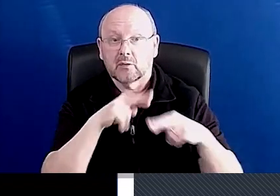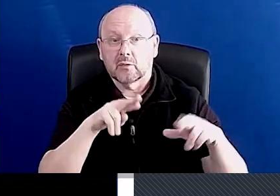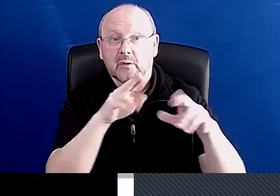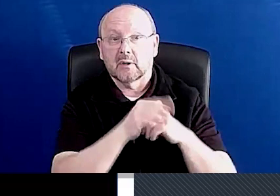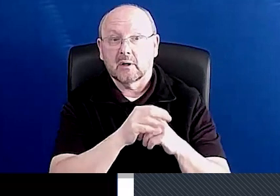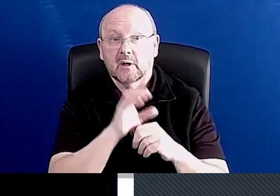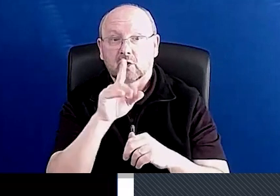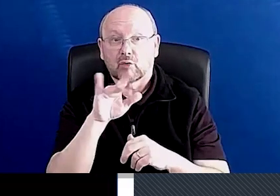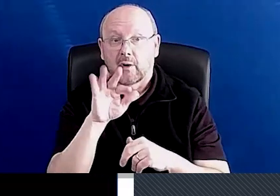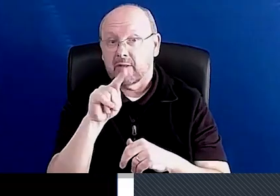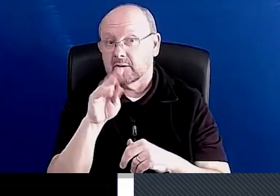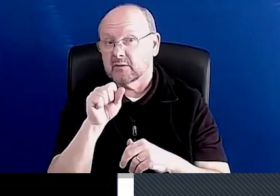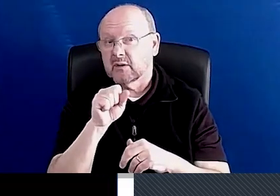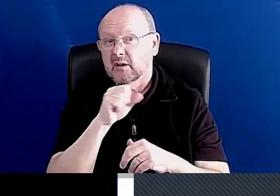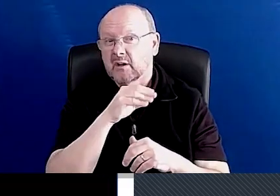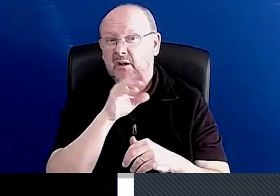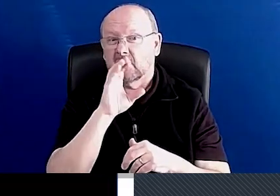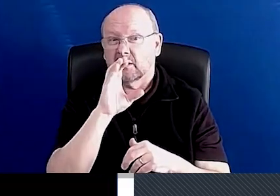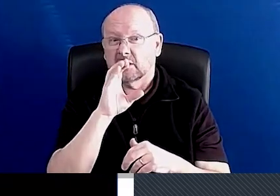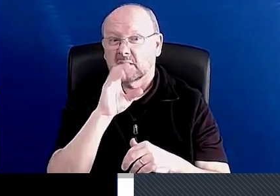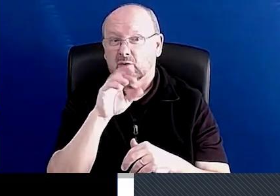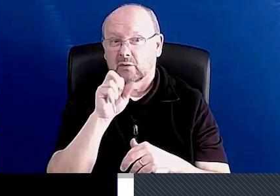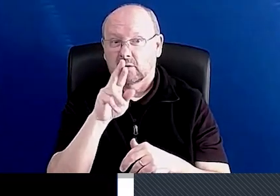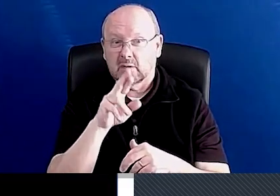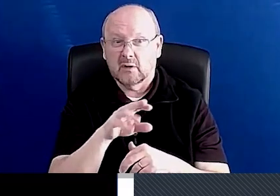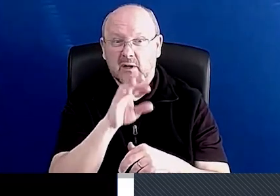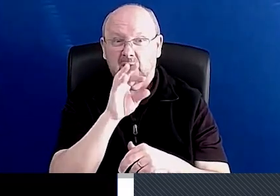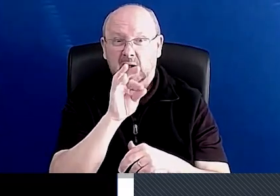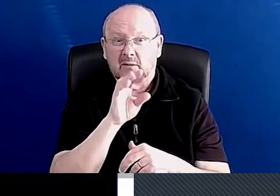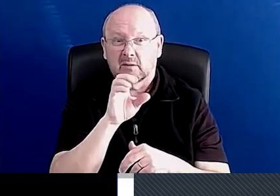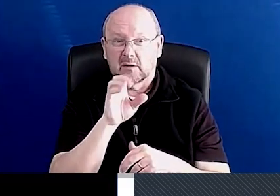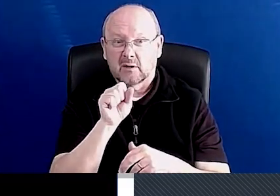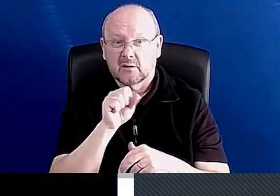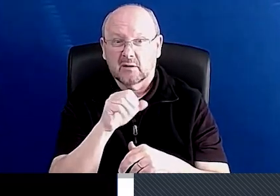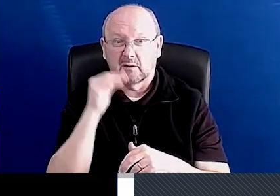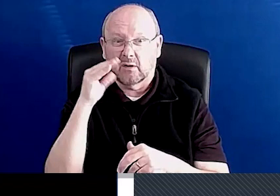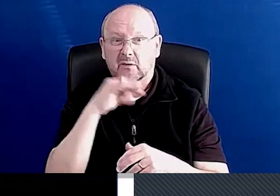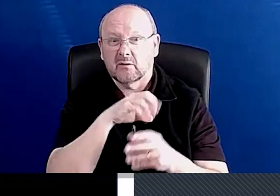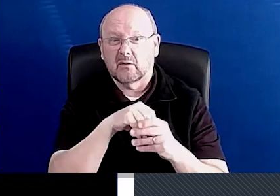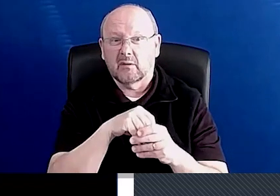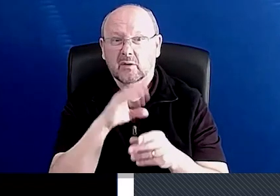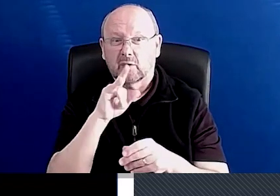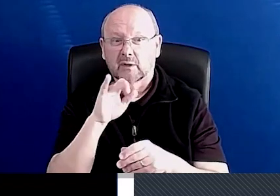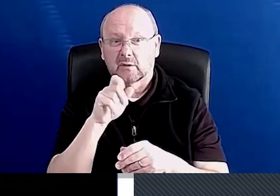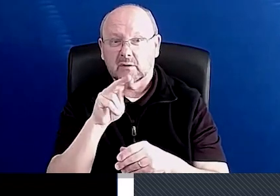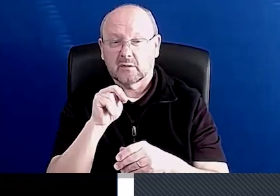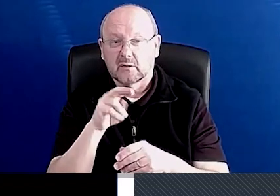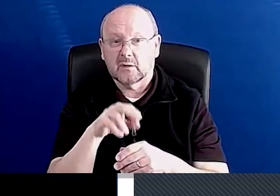School, Central Adult School, folks in corrections, Fresno Adult School, and Washington Union. Fresno Adult School and